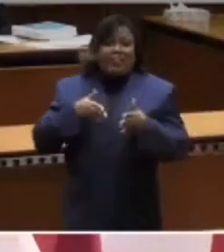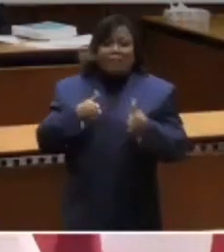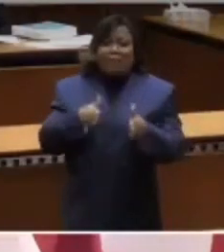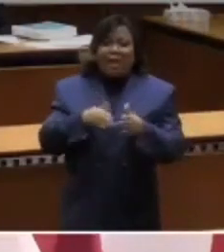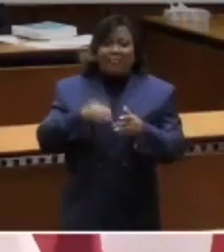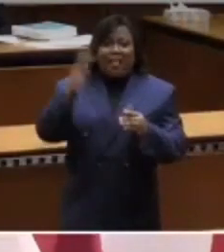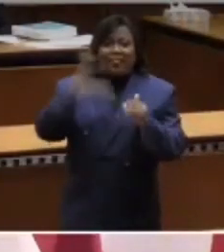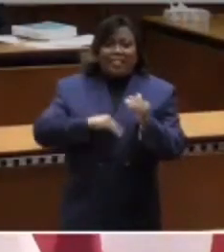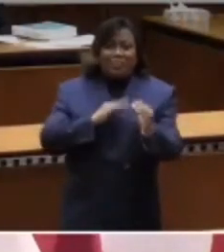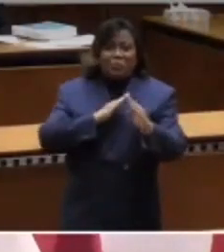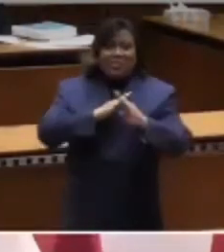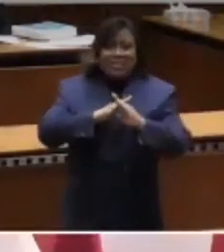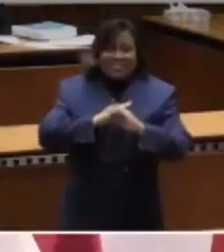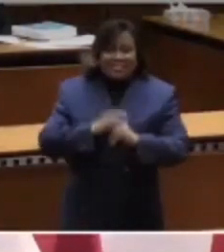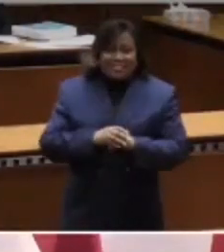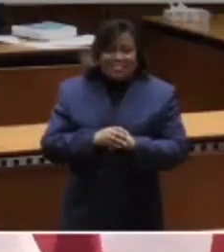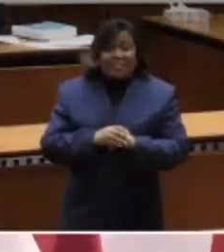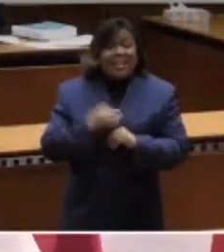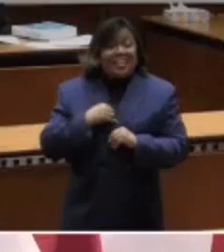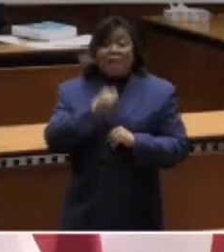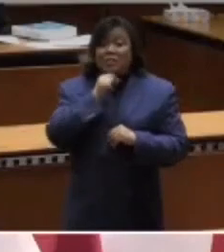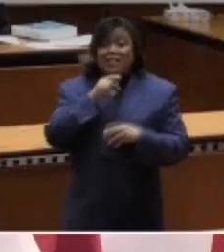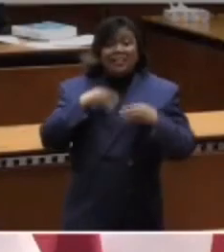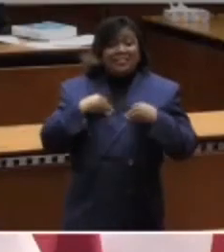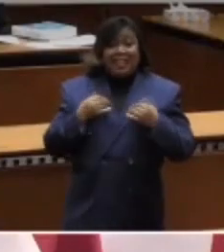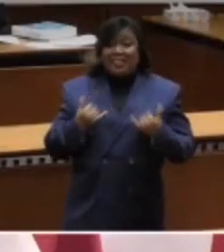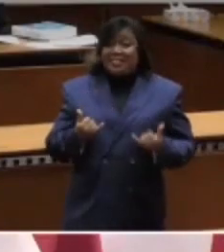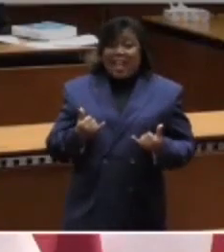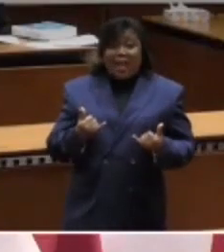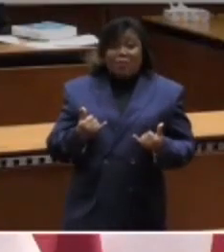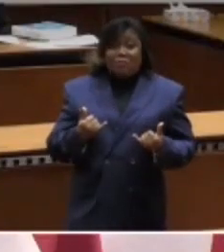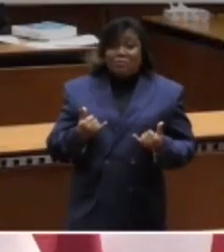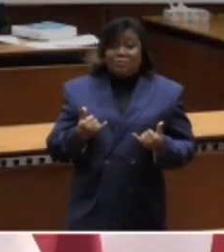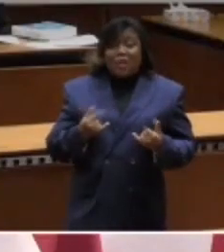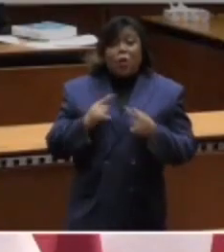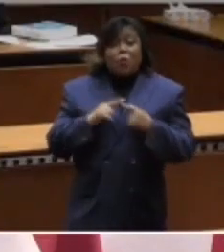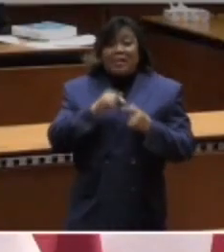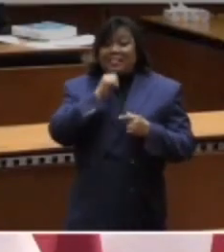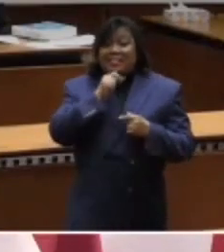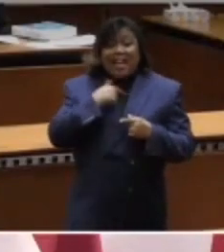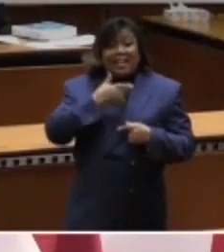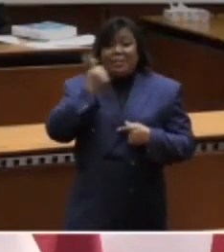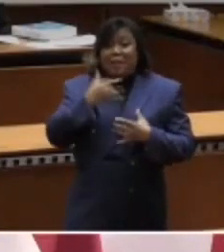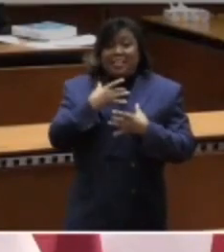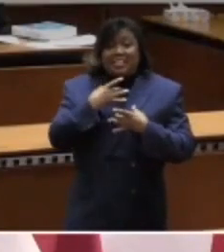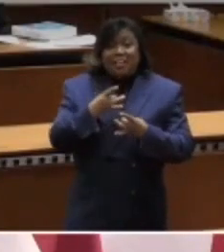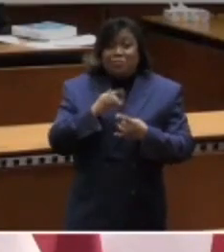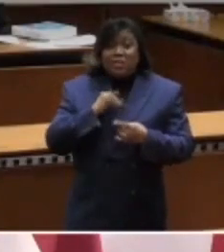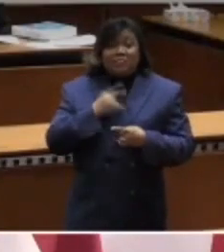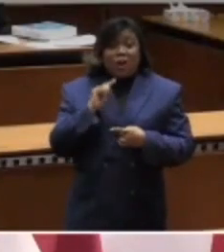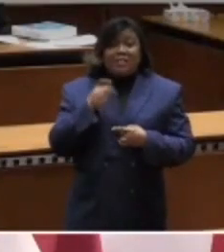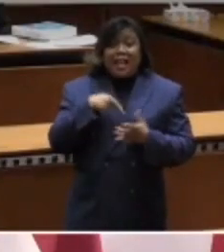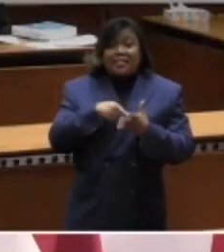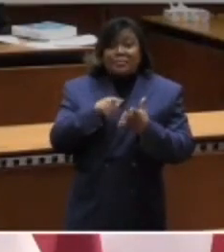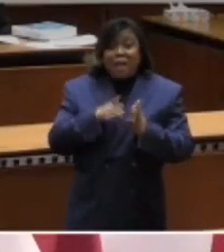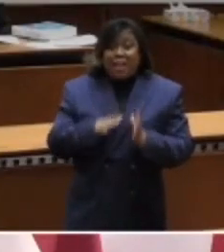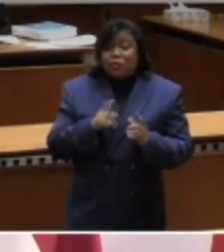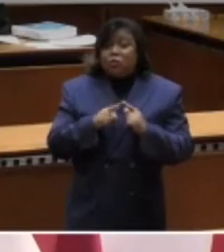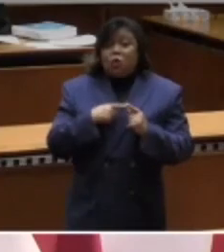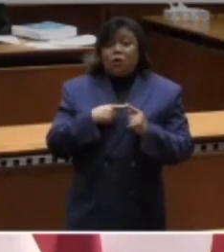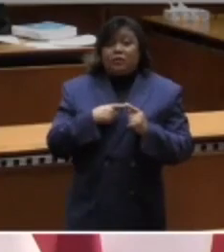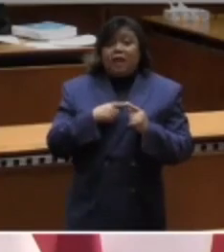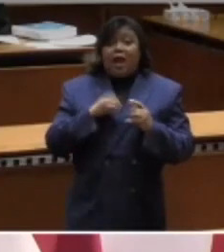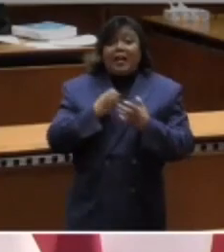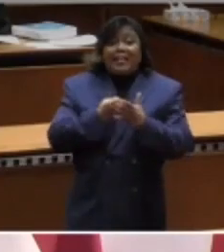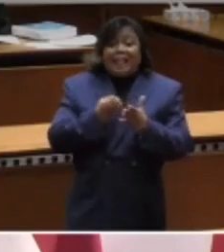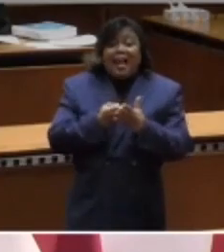of least resistance. And I will not take it now when it is not in the best interest of our taxpayers or our